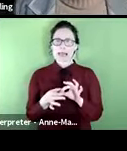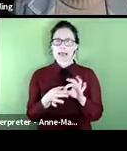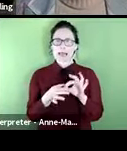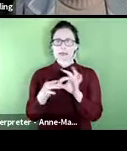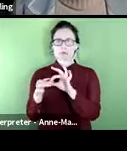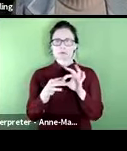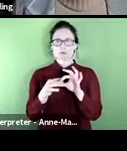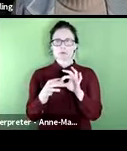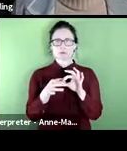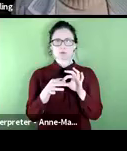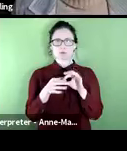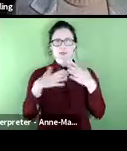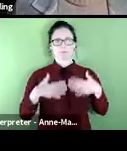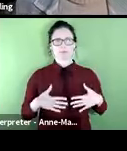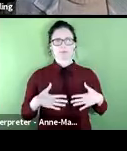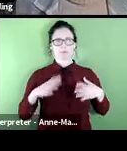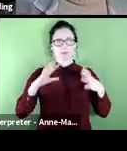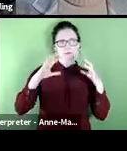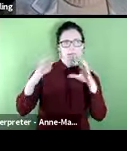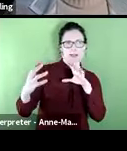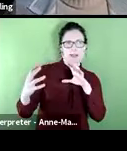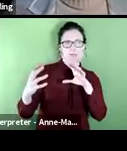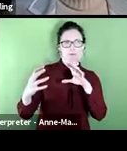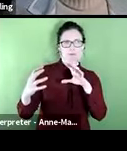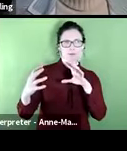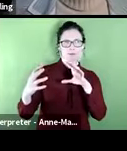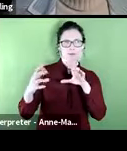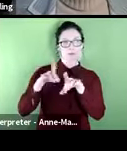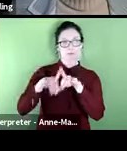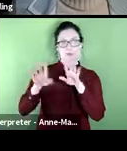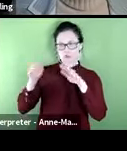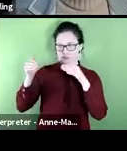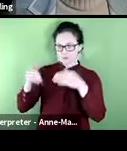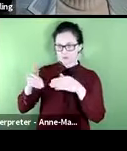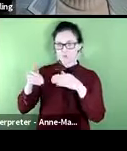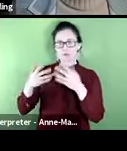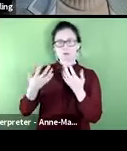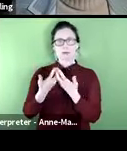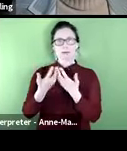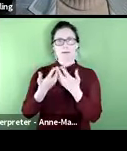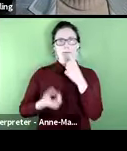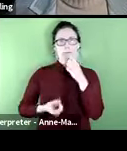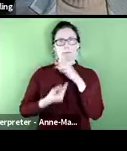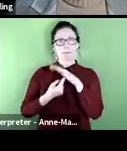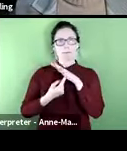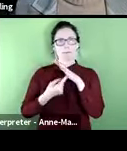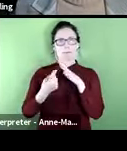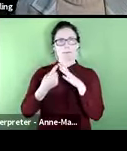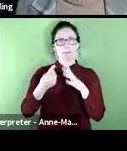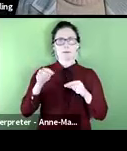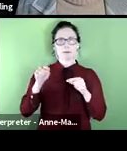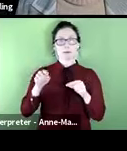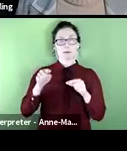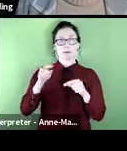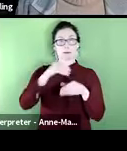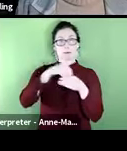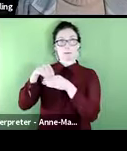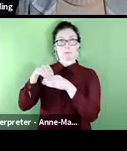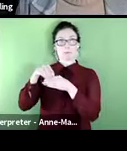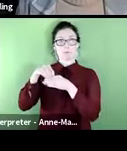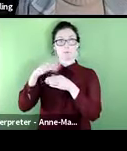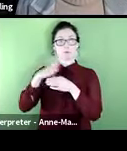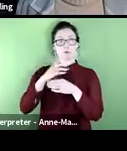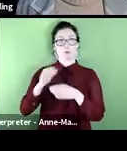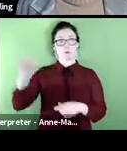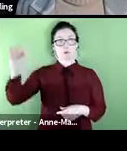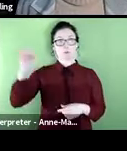political dynamics, particularly how significant membership of the Communist Party might be